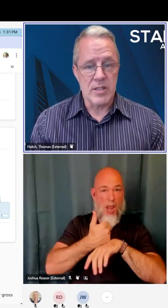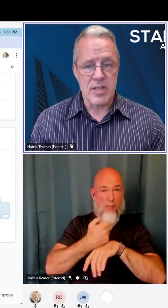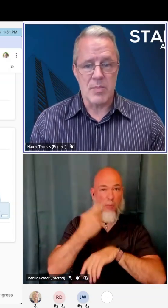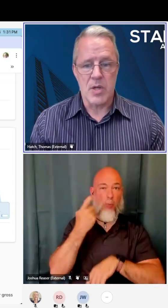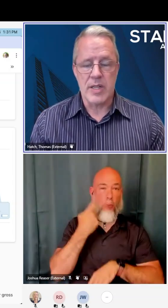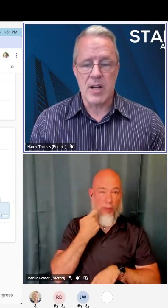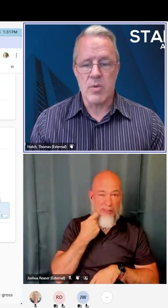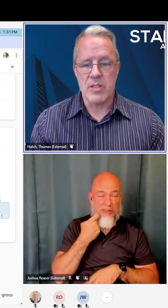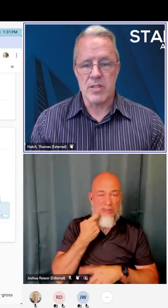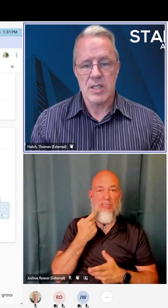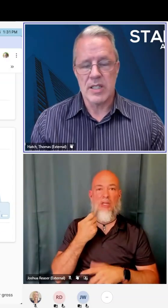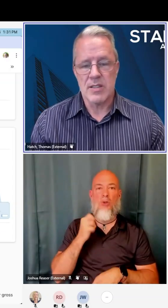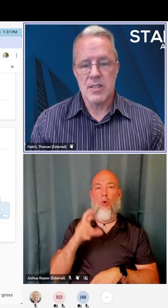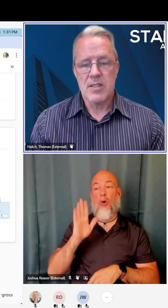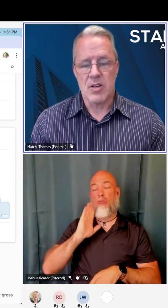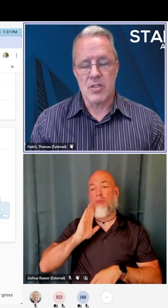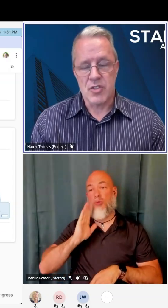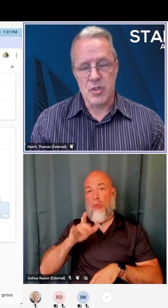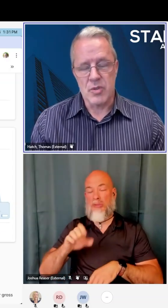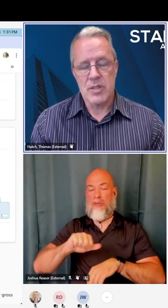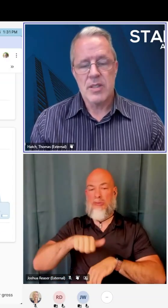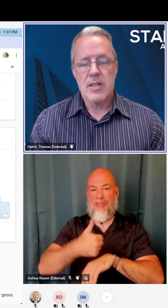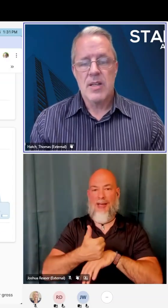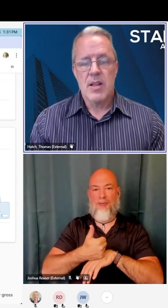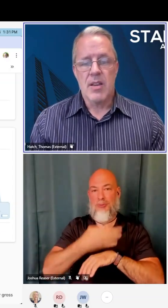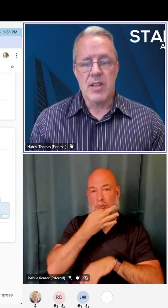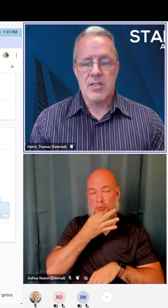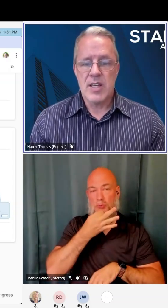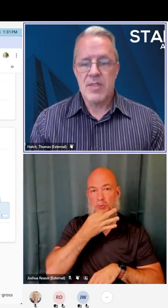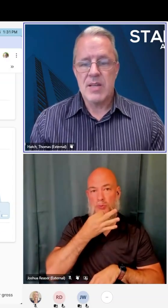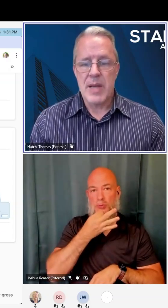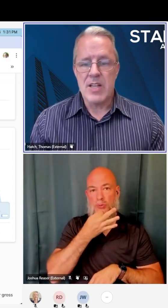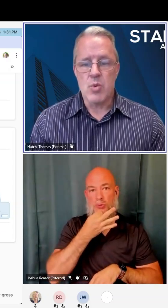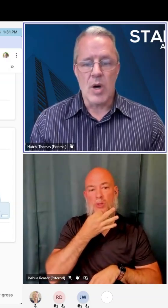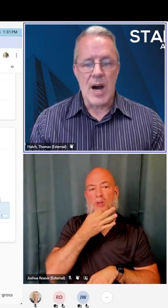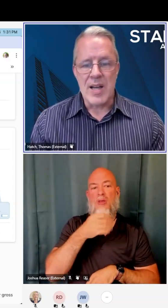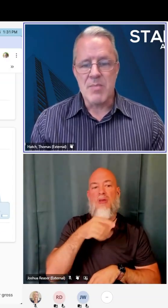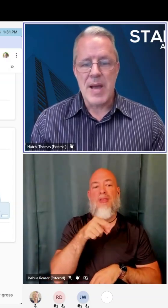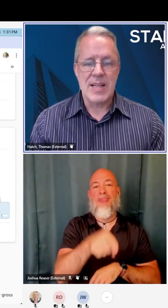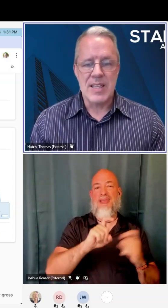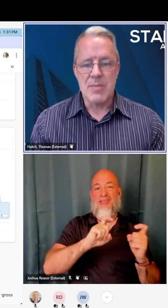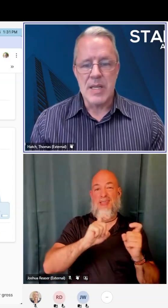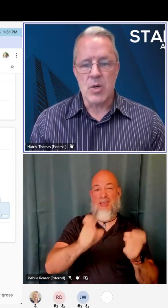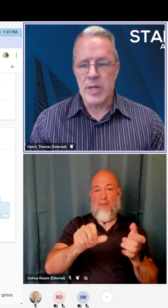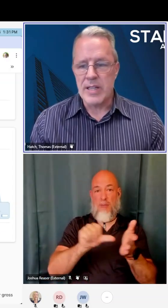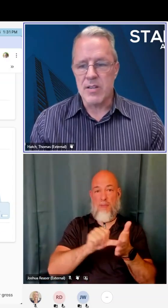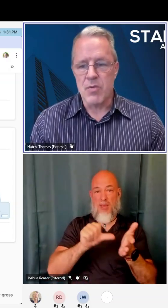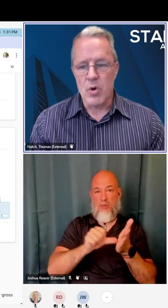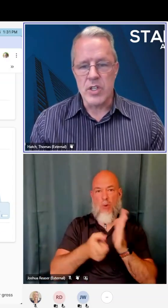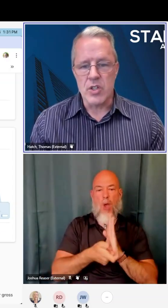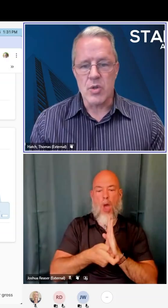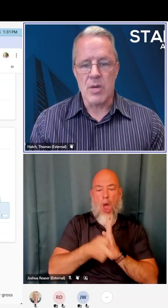or are going to set up your account recently or soon, this gifting page will automatically be created for you